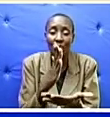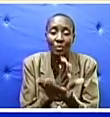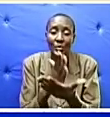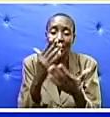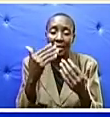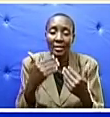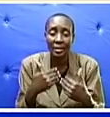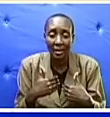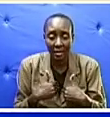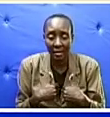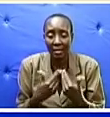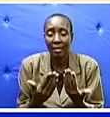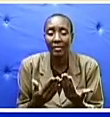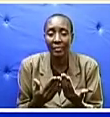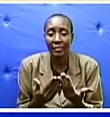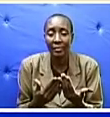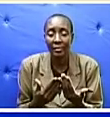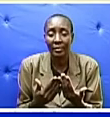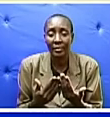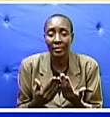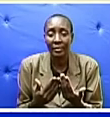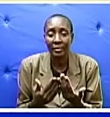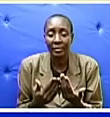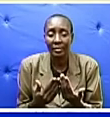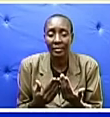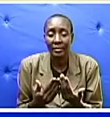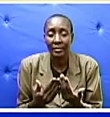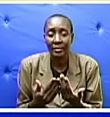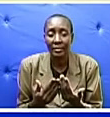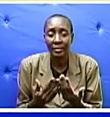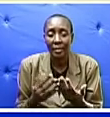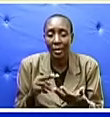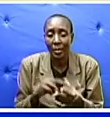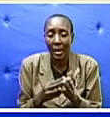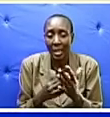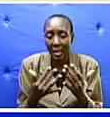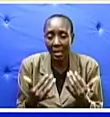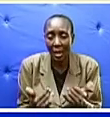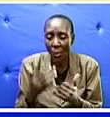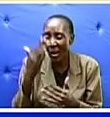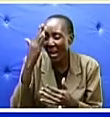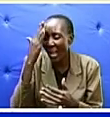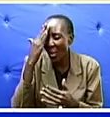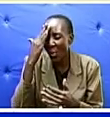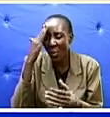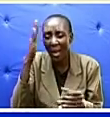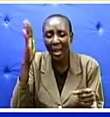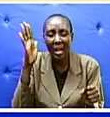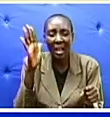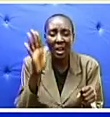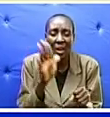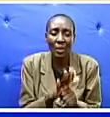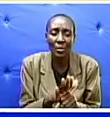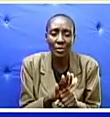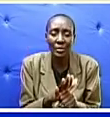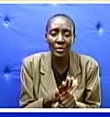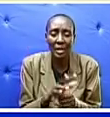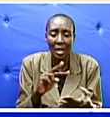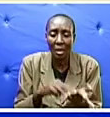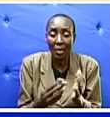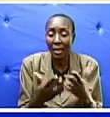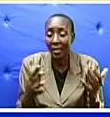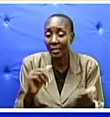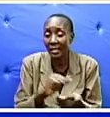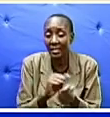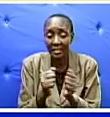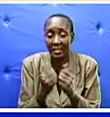Mm-hmm. Of what's really happening. So with so much exposure right now, mm-hmm. then times have changed. For sure.